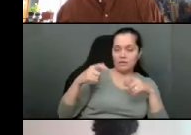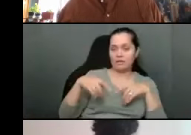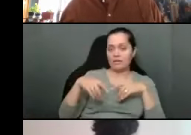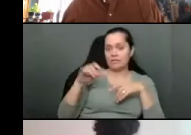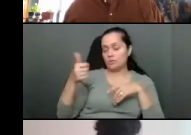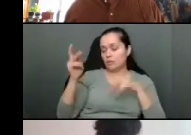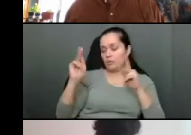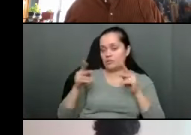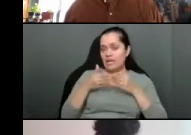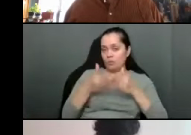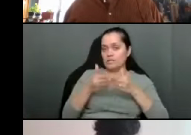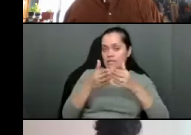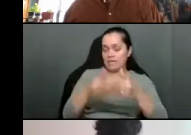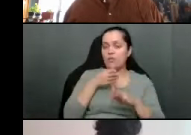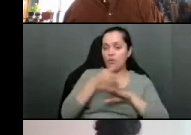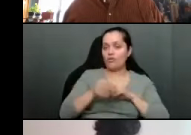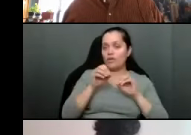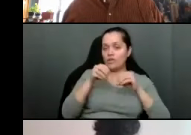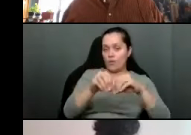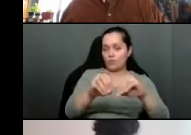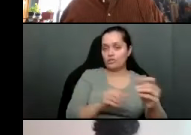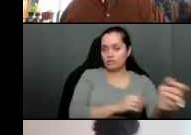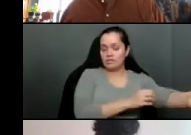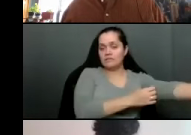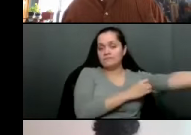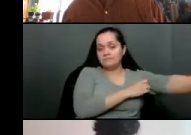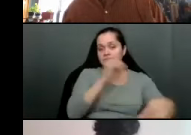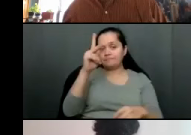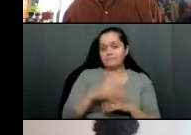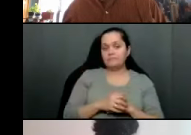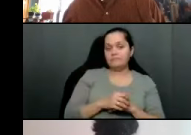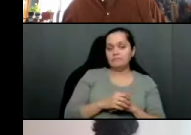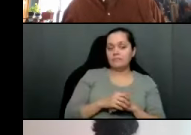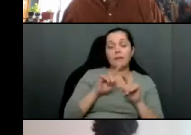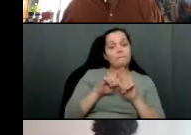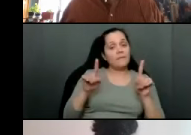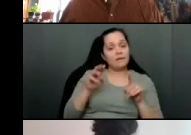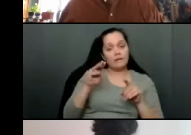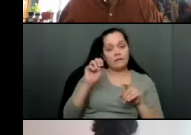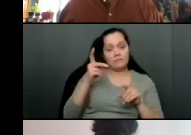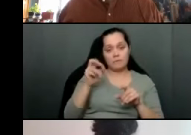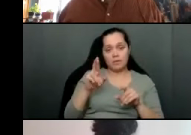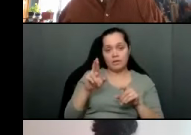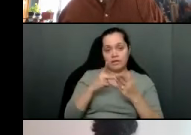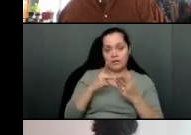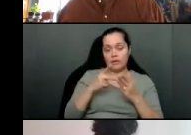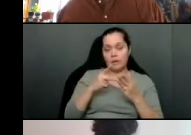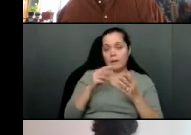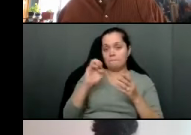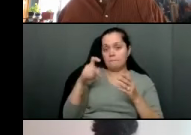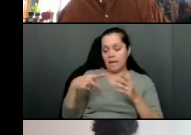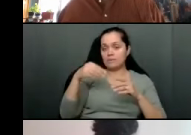who was sailing across the ocean. Okay. But Mercator projection maps ended up on